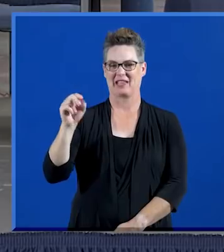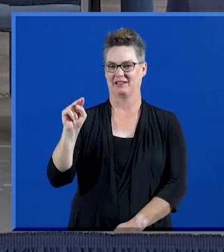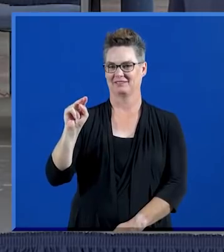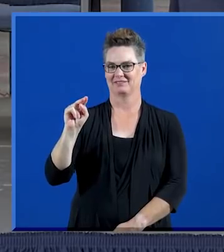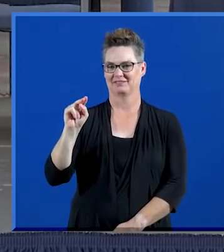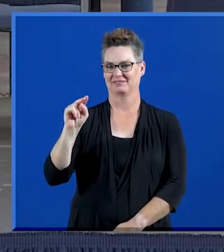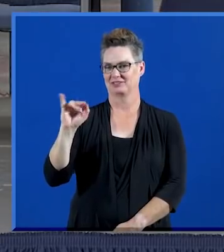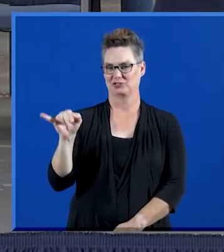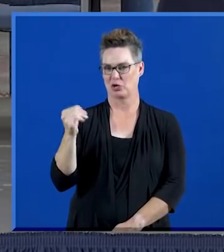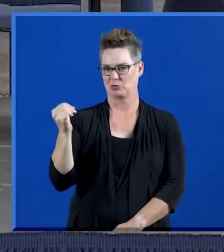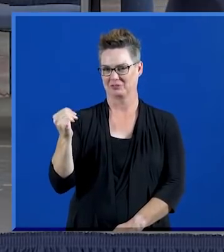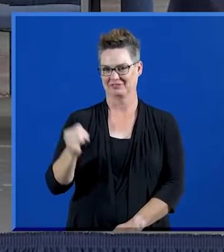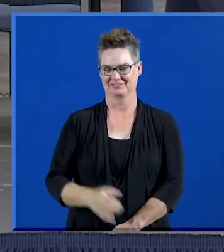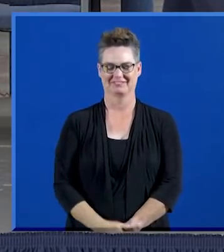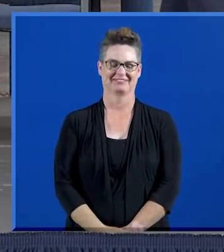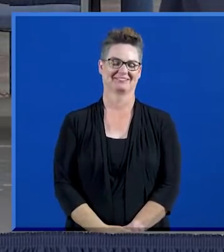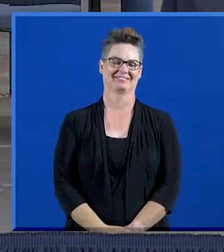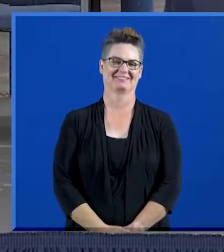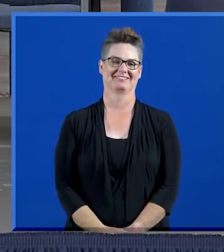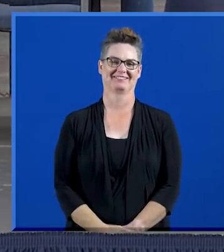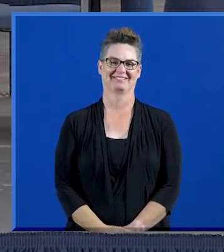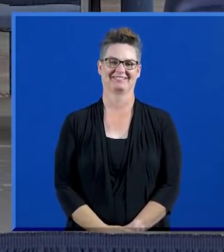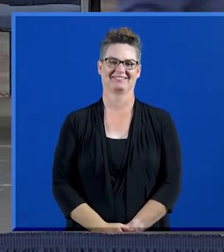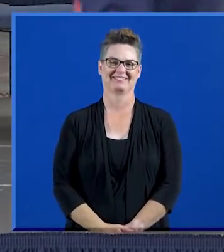Logan Jones.